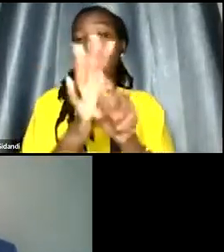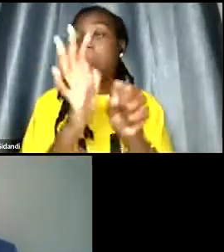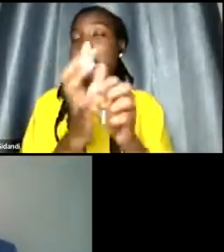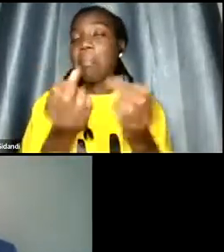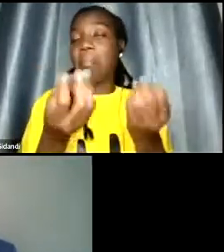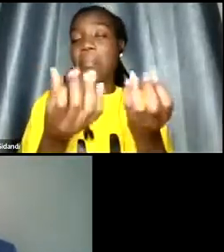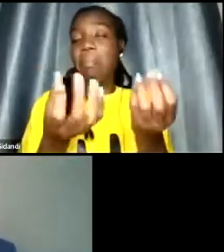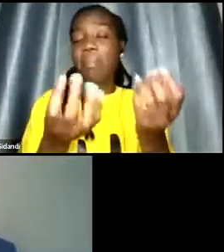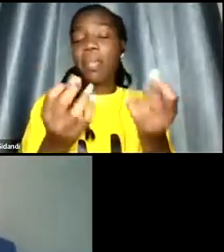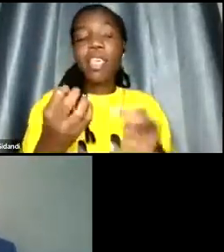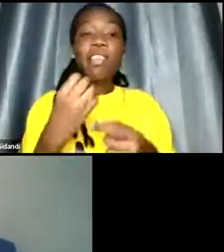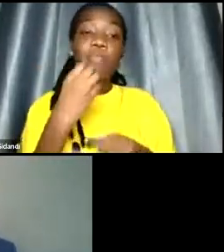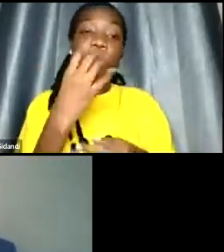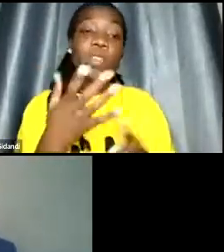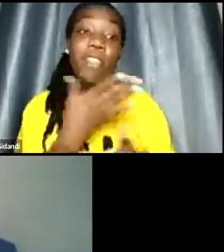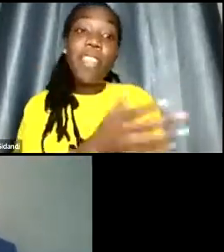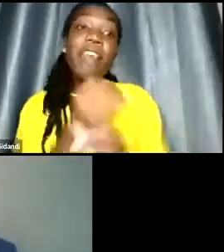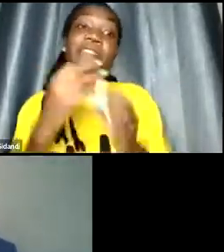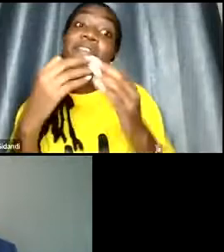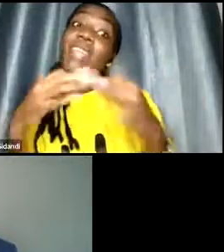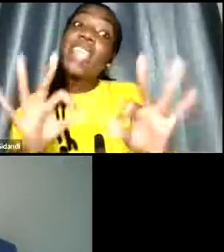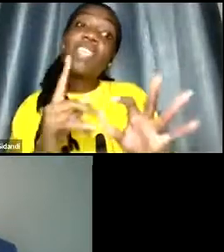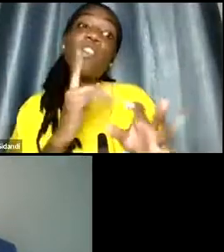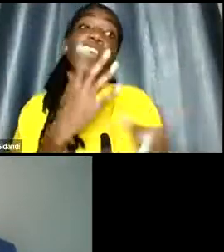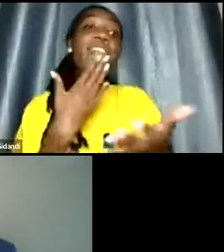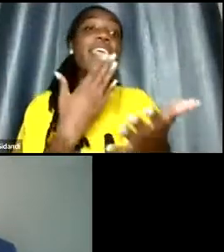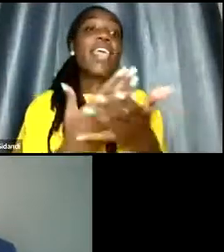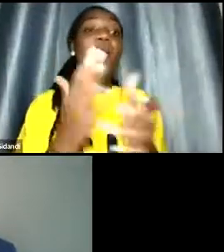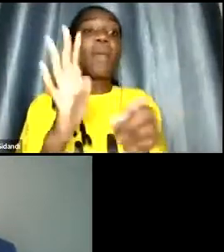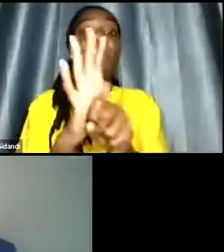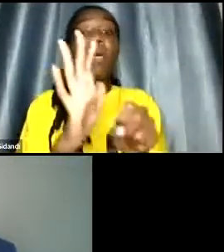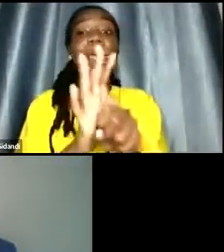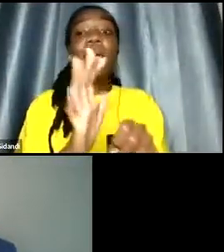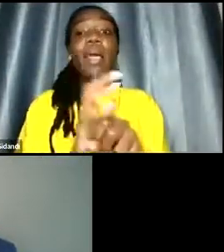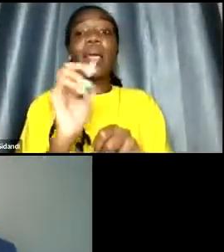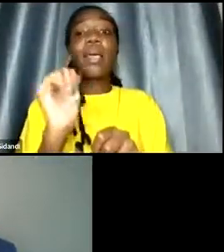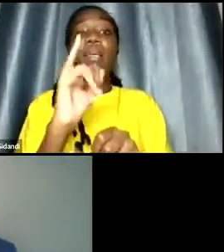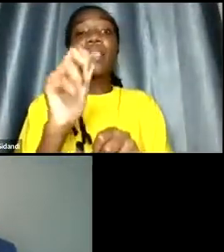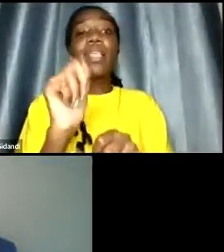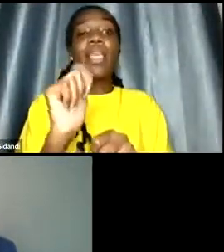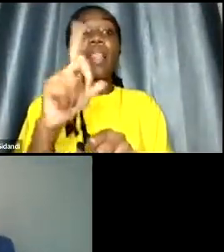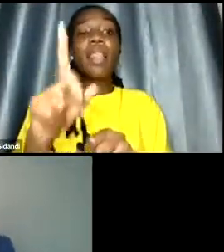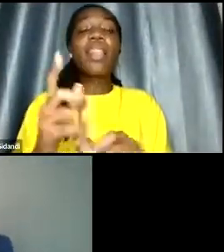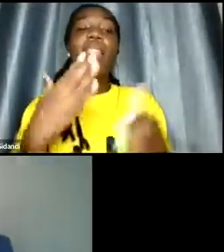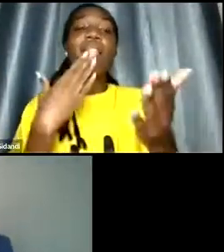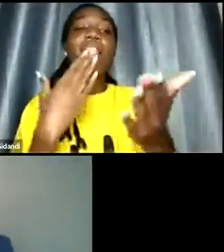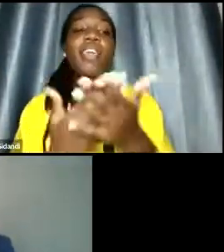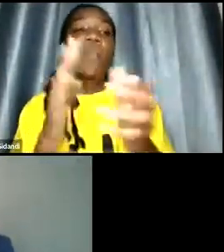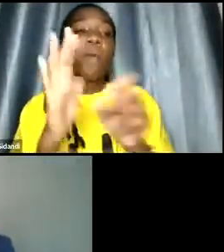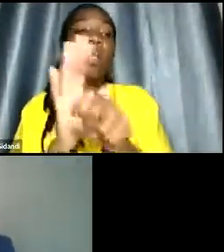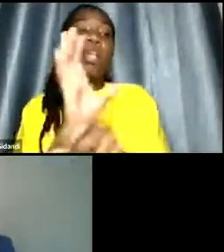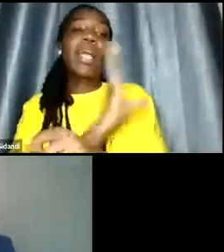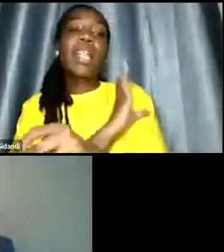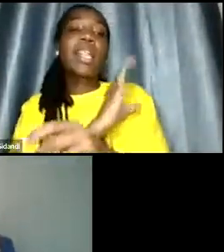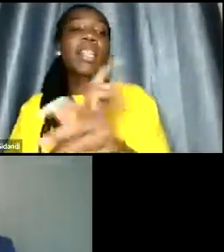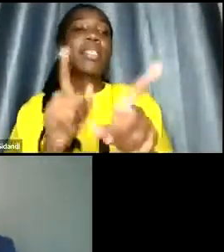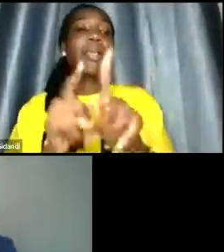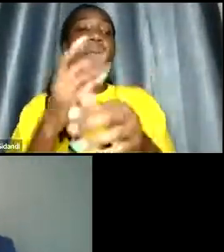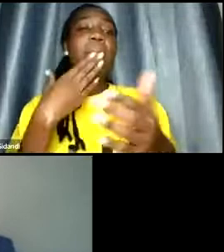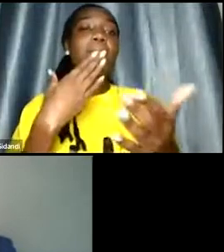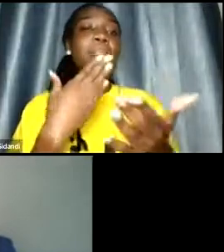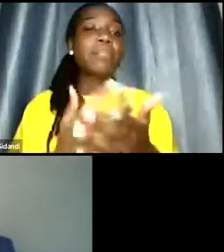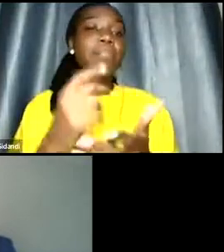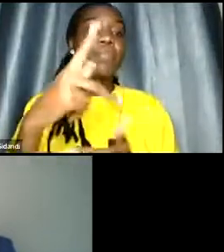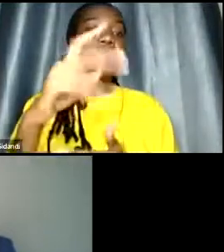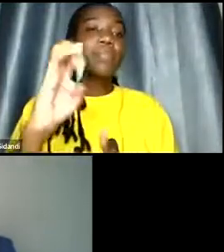information there and it's free for you. So asante sana. Joseph, let's catch up on phone. Thank you so much. Catherine, thank you. Kevin, I